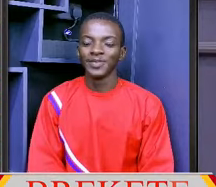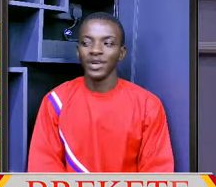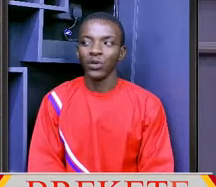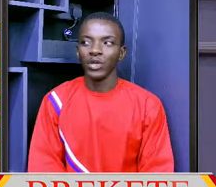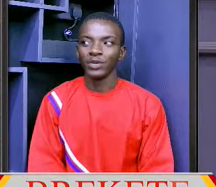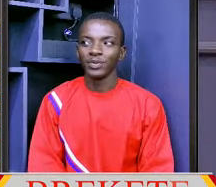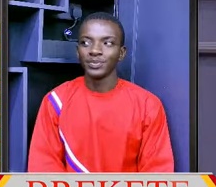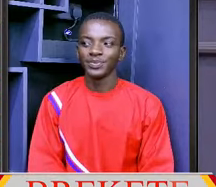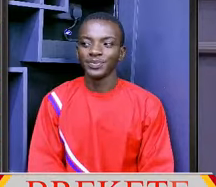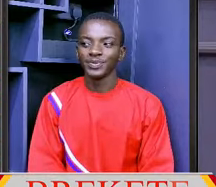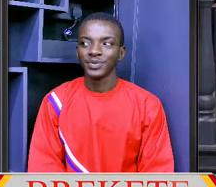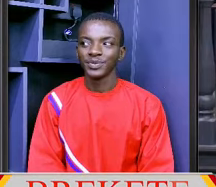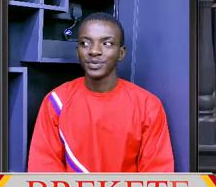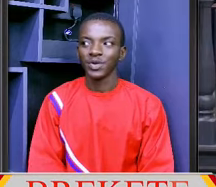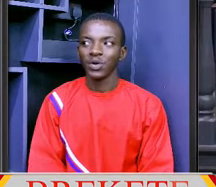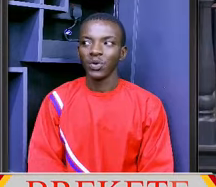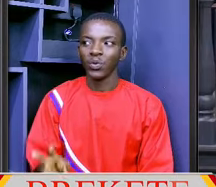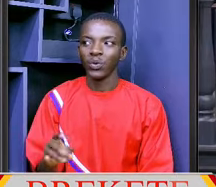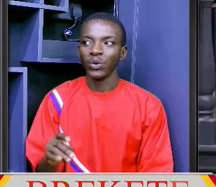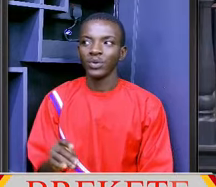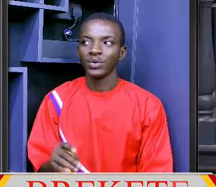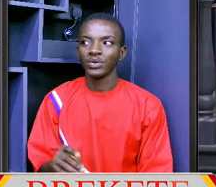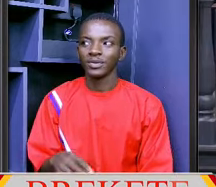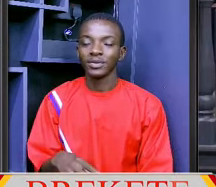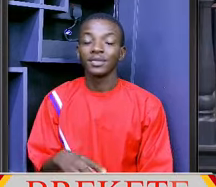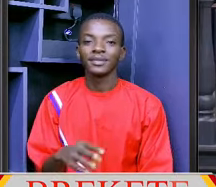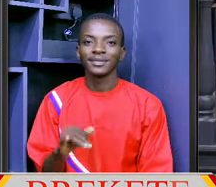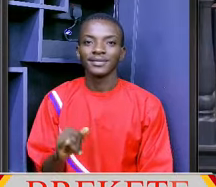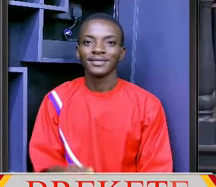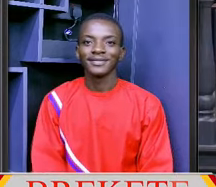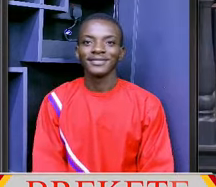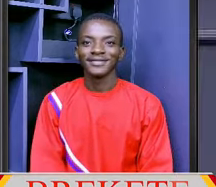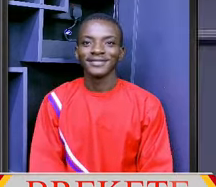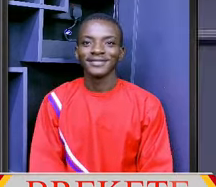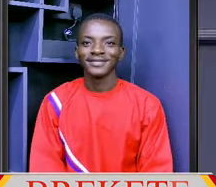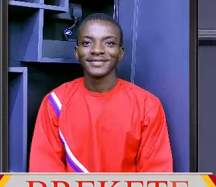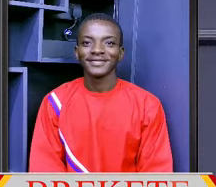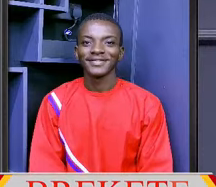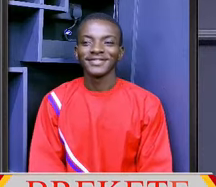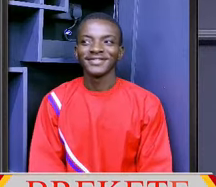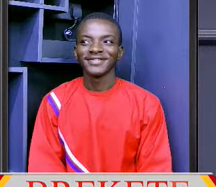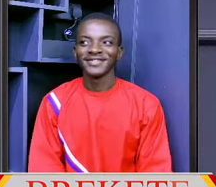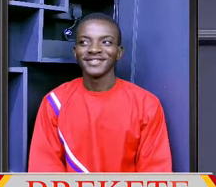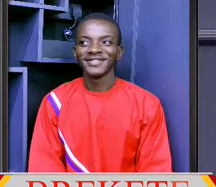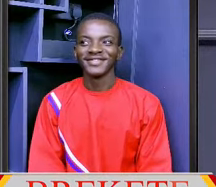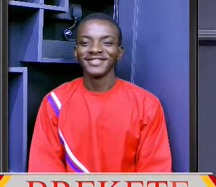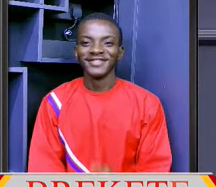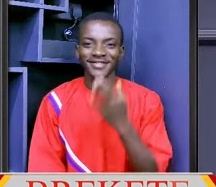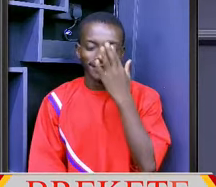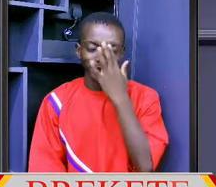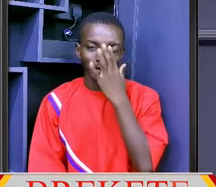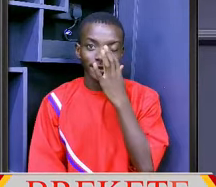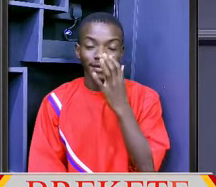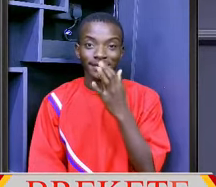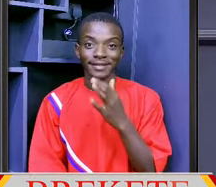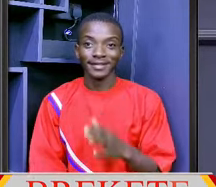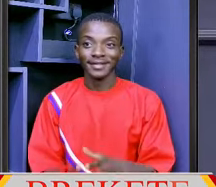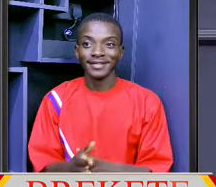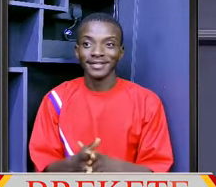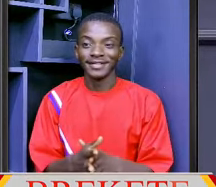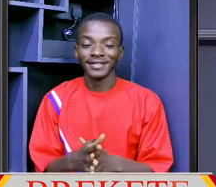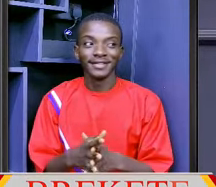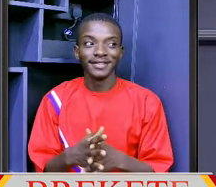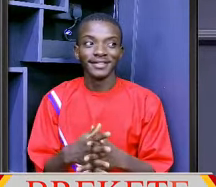Kai, na. I'm gonna call that woman for me. Call her for me. As the woman call her for me as I dey vex so. As he hear chicken